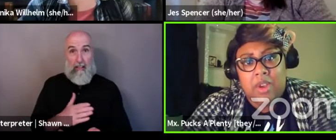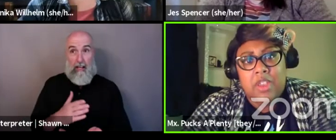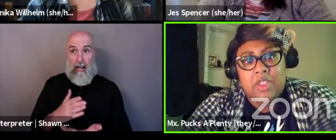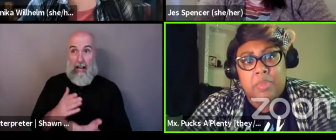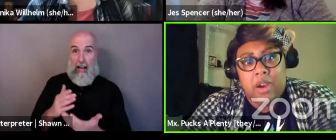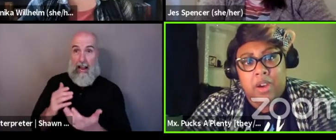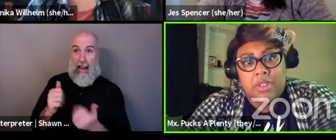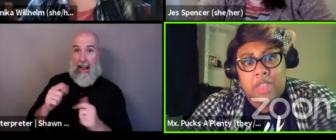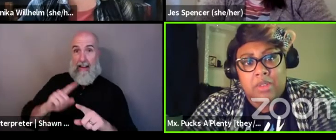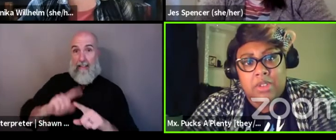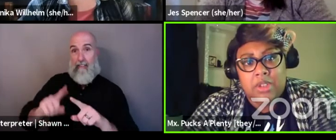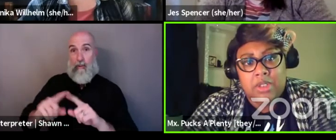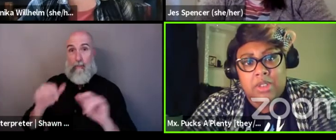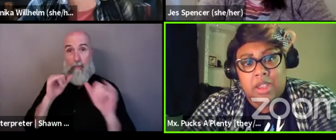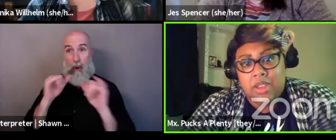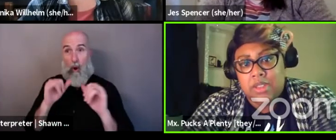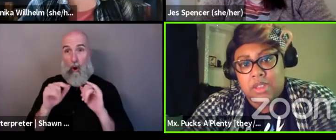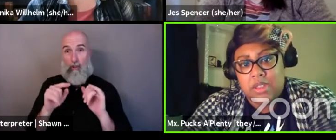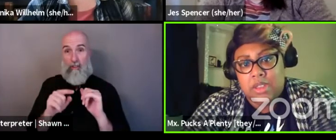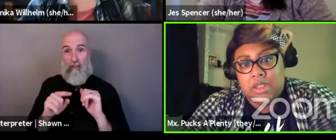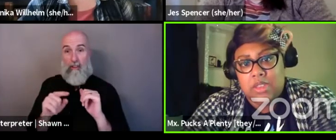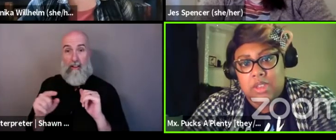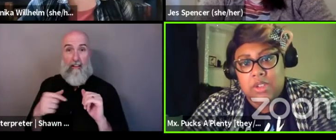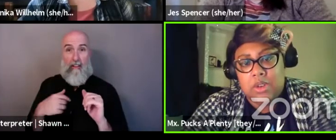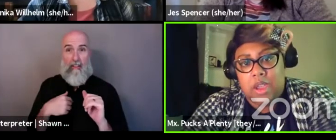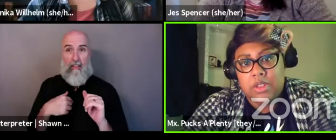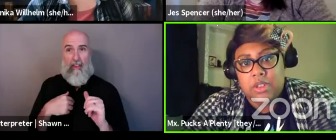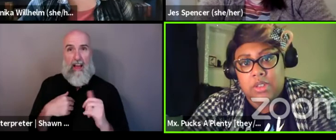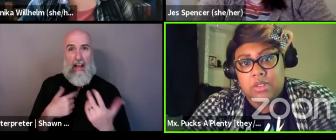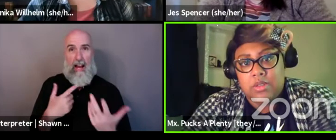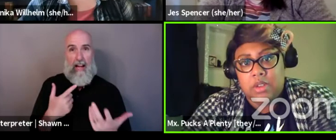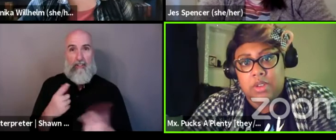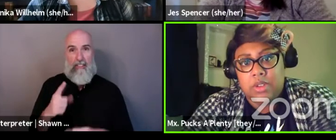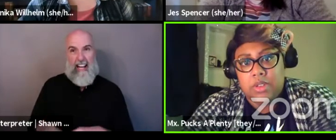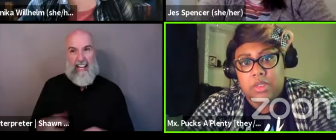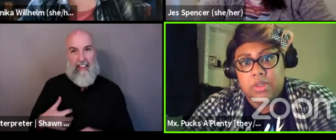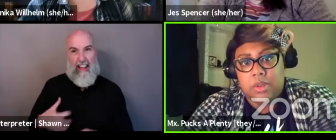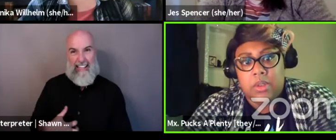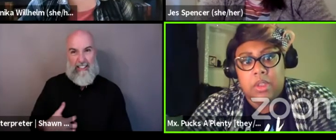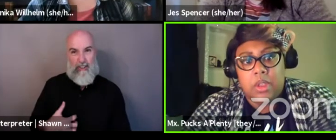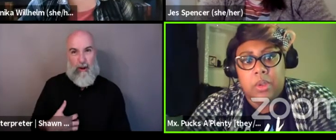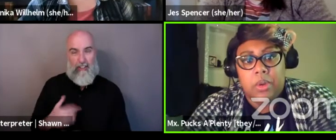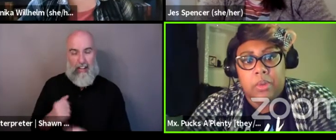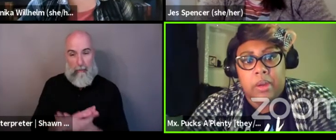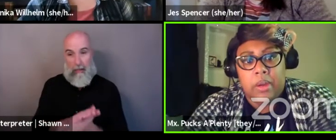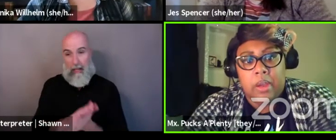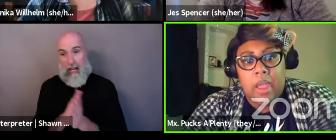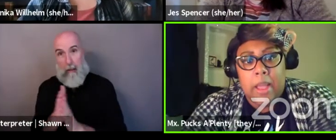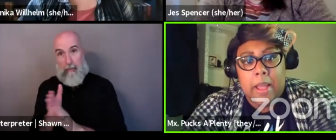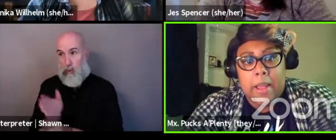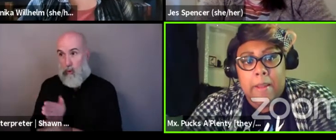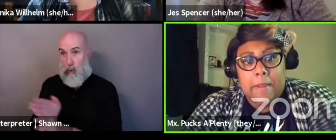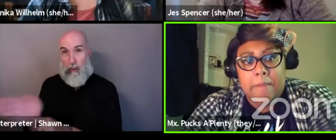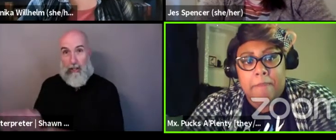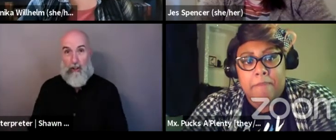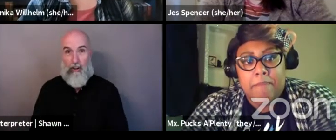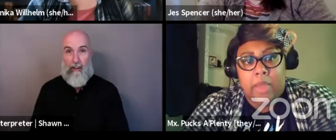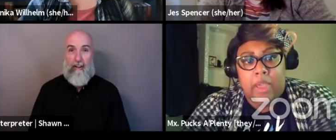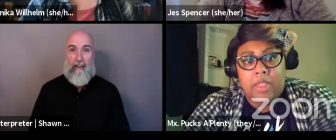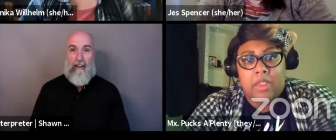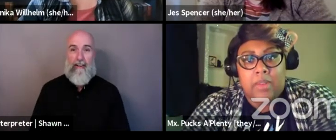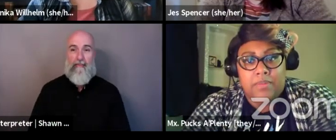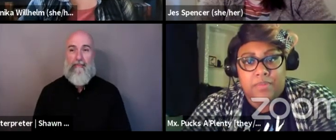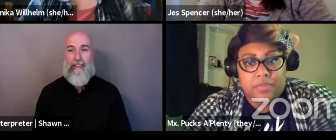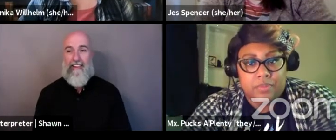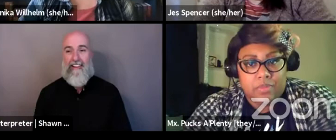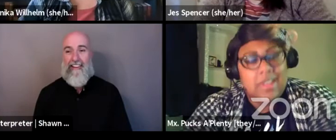at various bars, that will just, I just need to get this itch scratched, and it's turned into like this whole career. Yeah, but, you